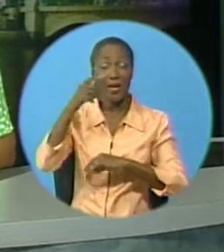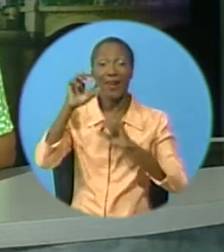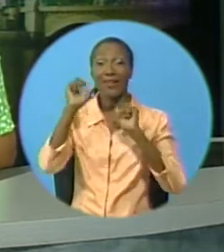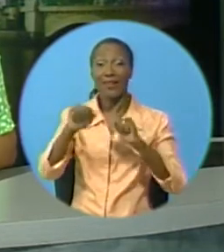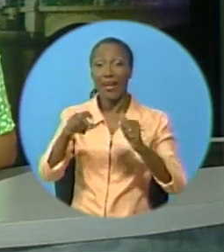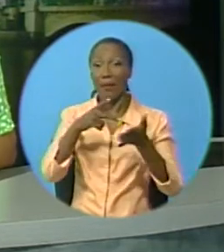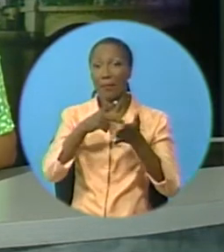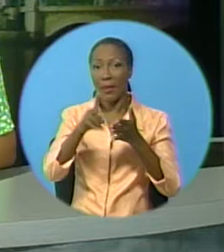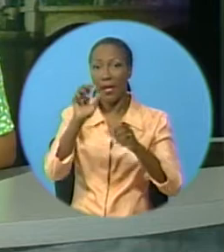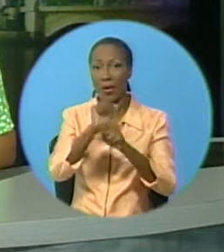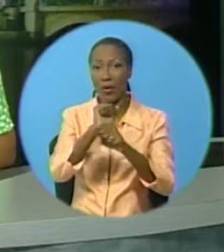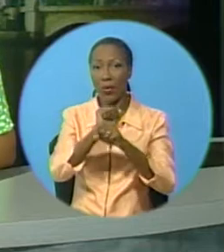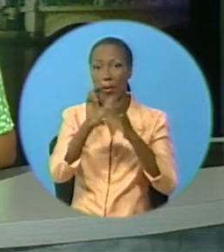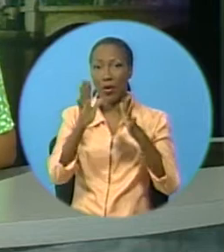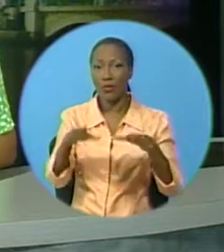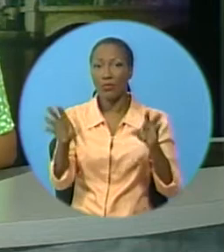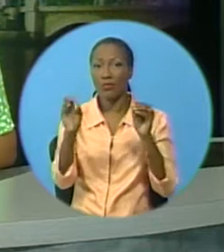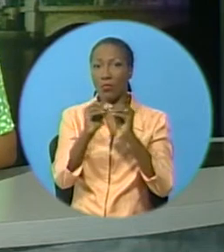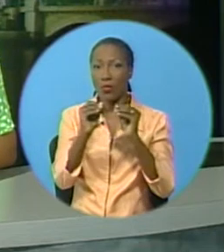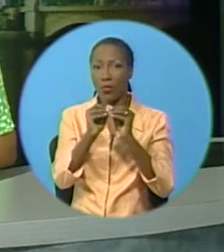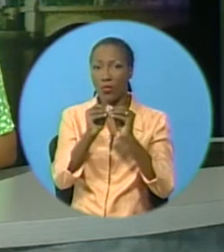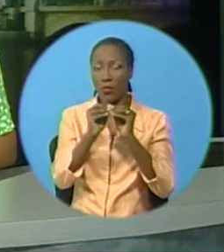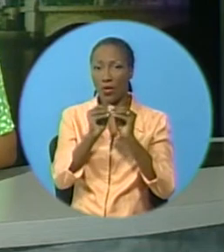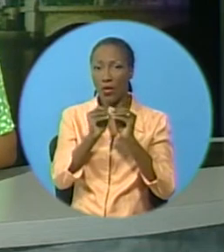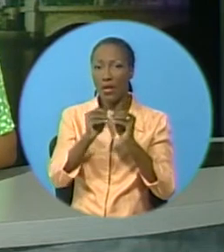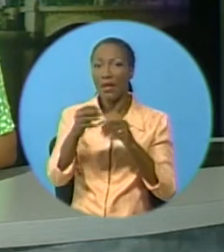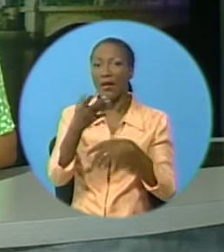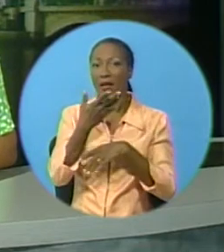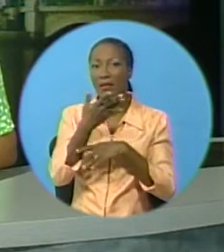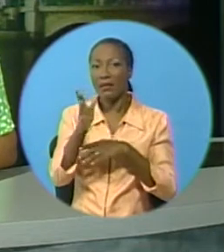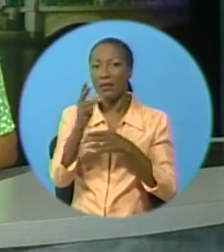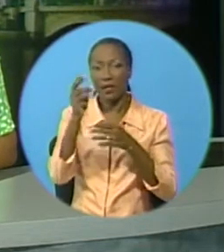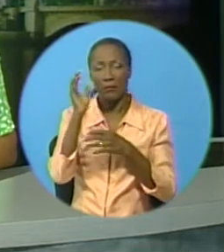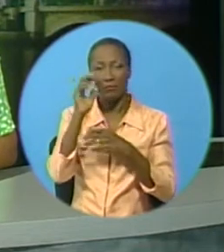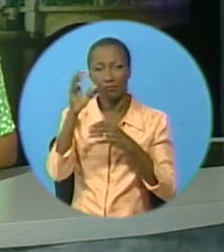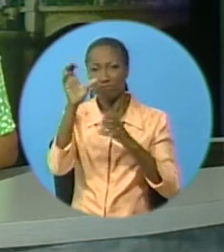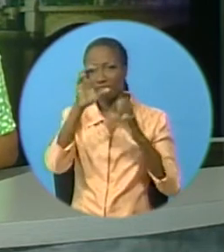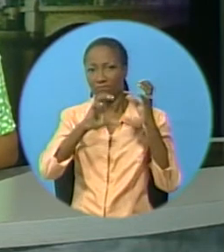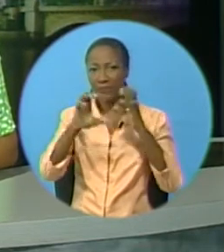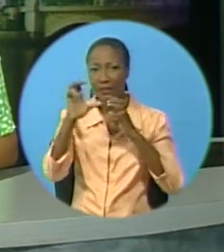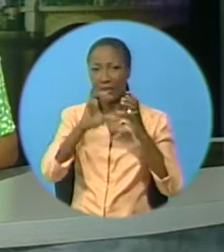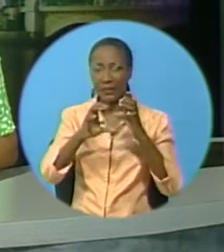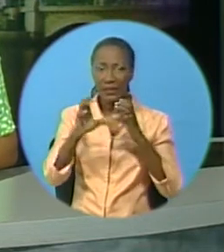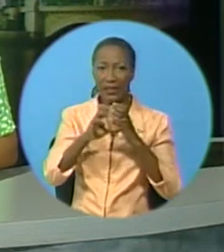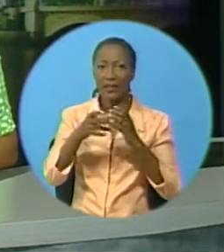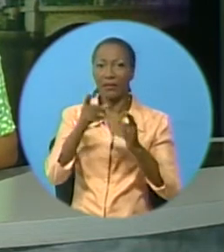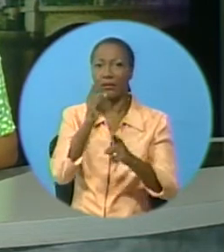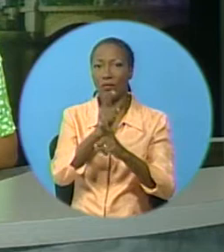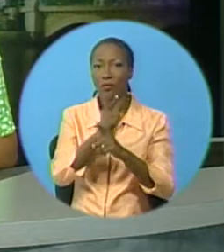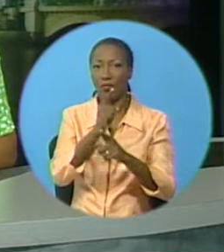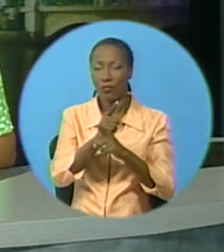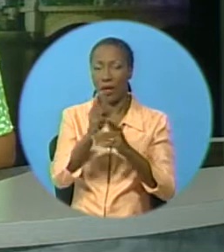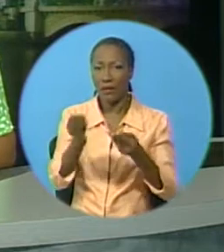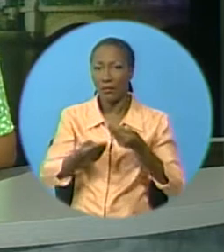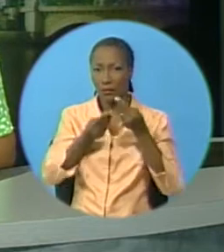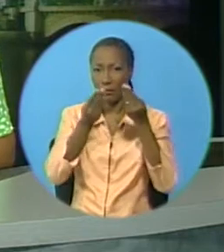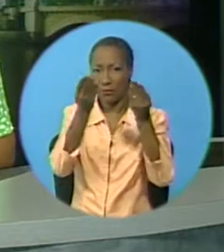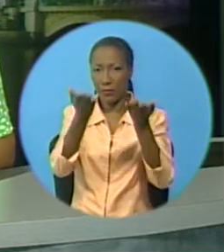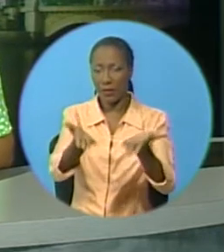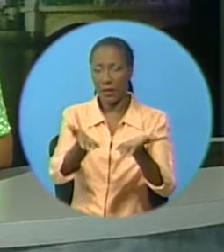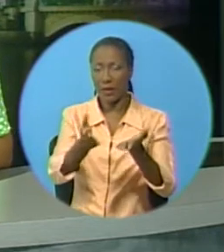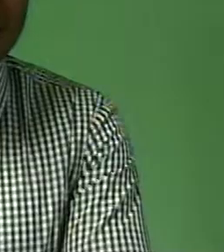the workers. His executive plans to seek the council's ratification to submit the proposals when it meets just before